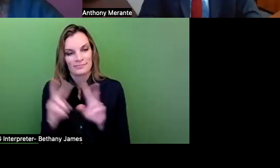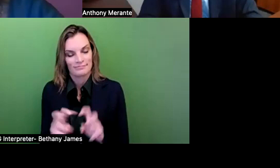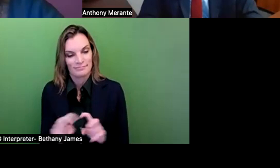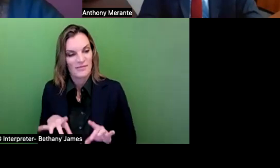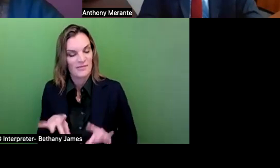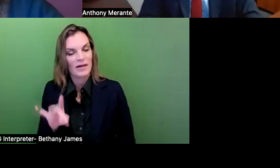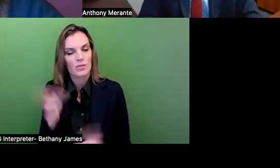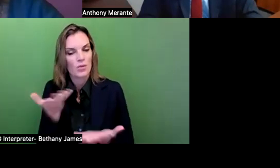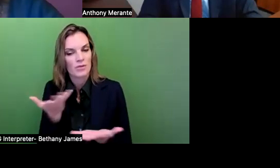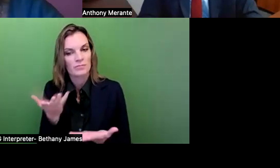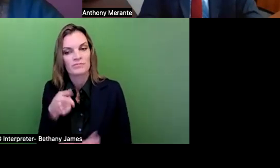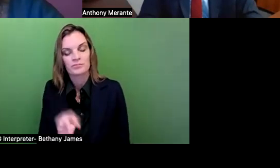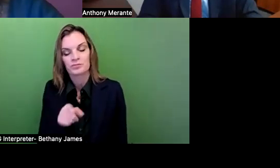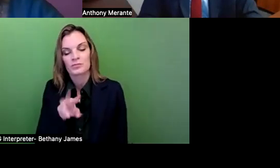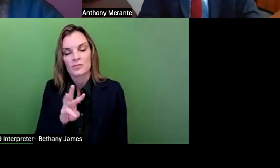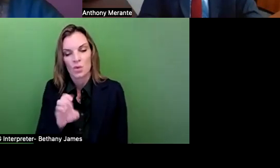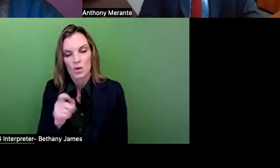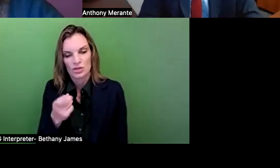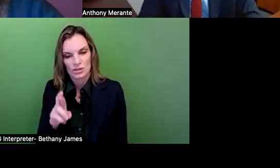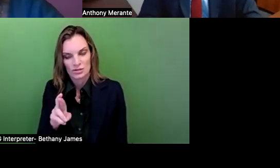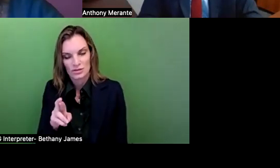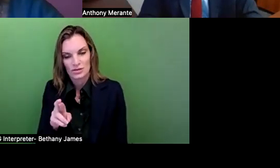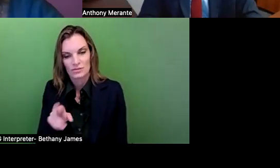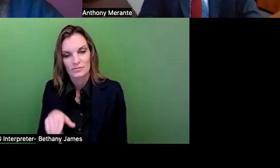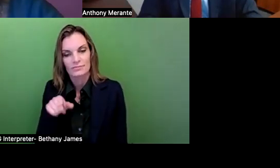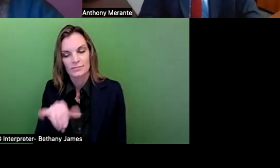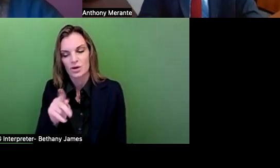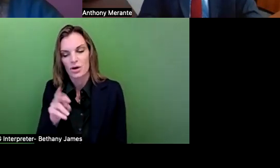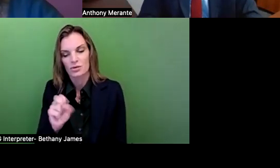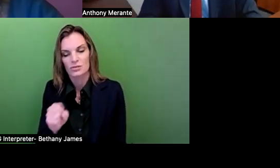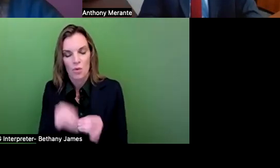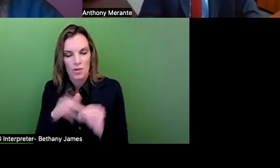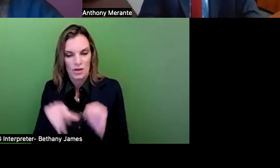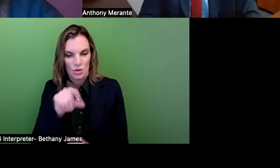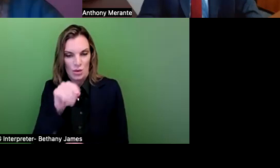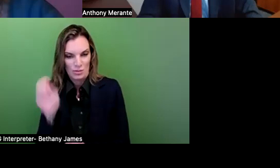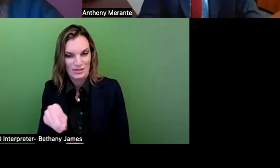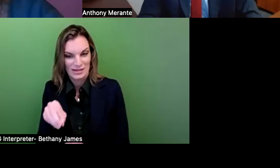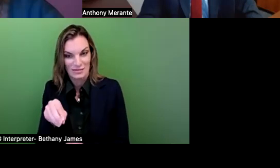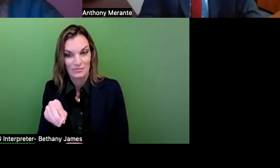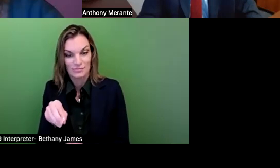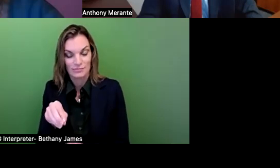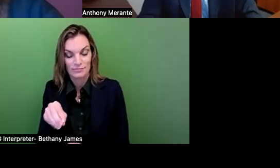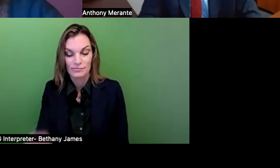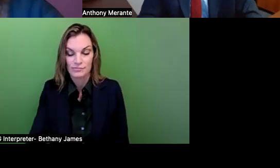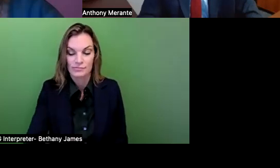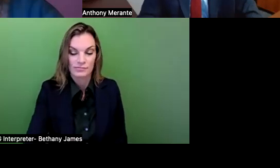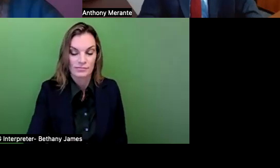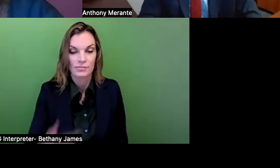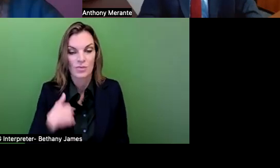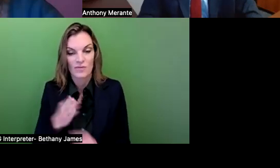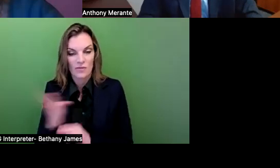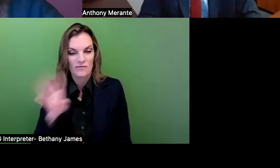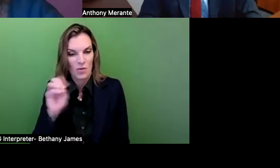at Westchester as a whole, Yonkers is a little bit more than 20% of Westchester's population. We have over 40%